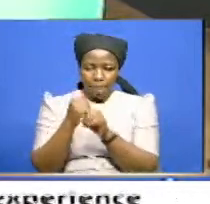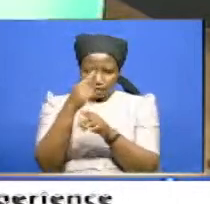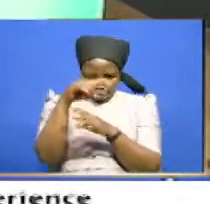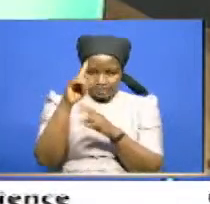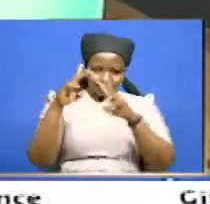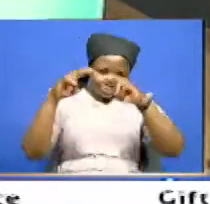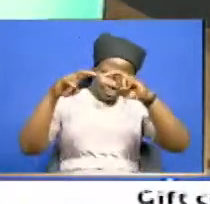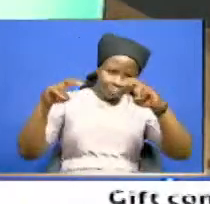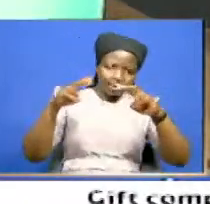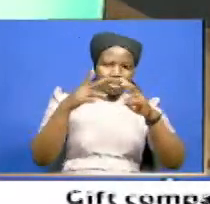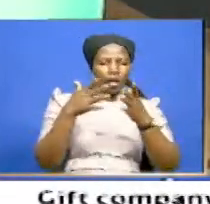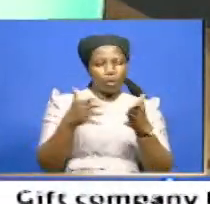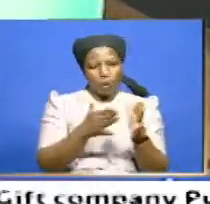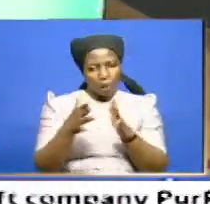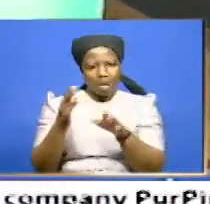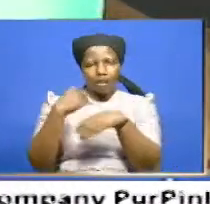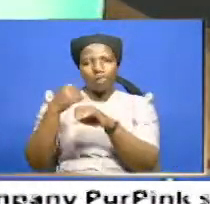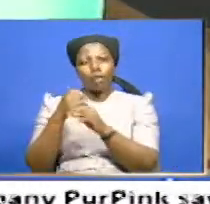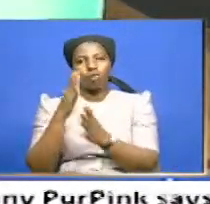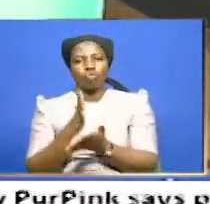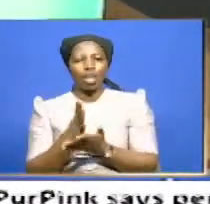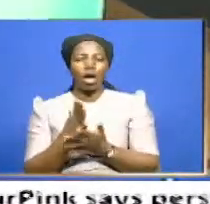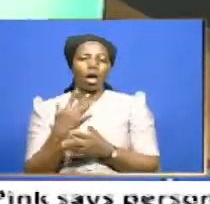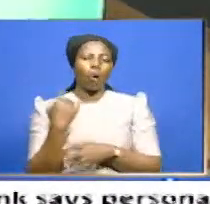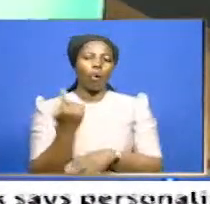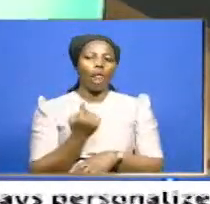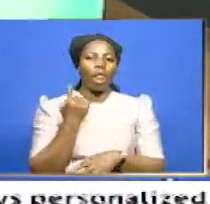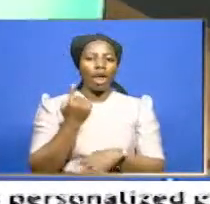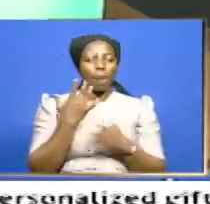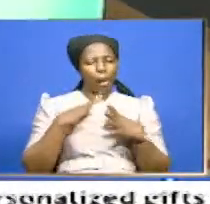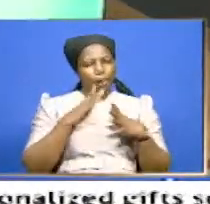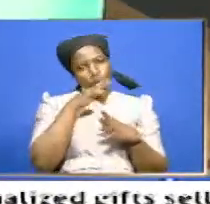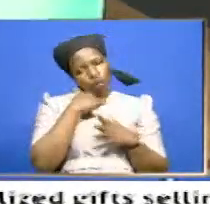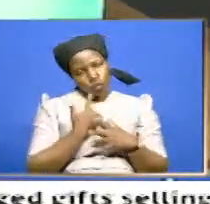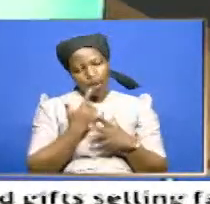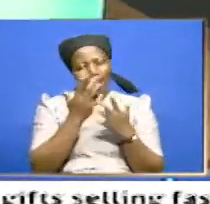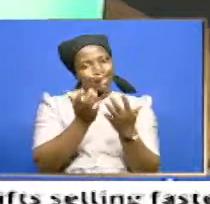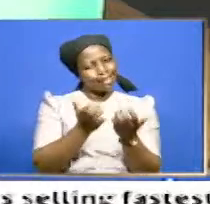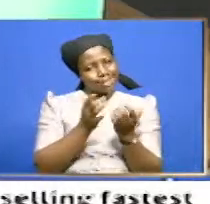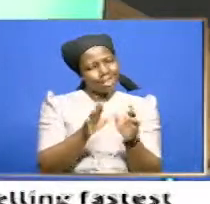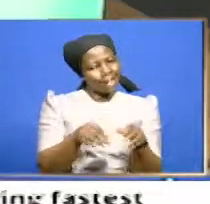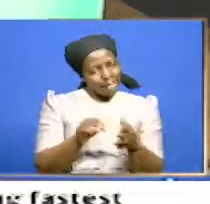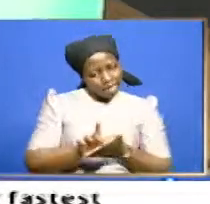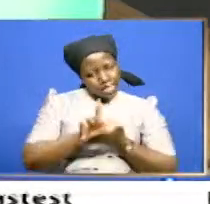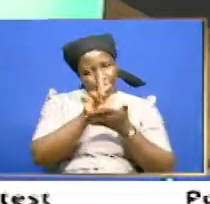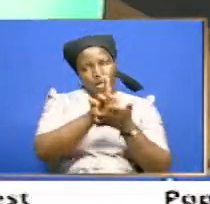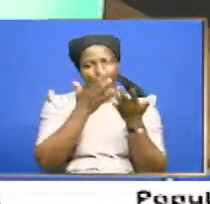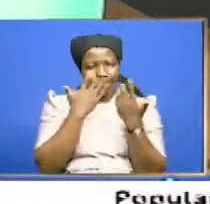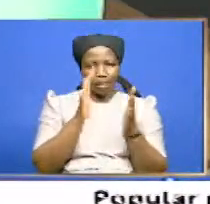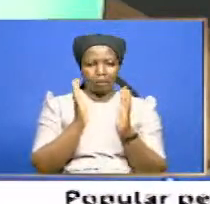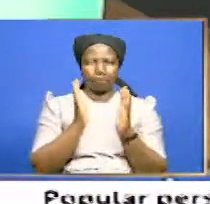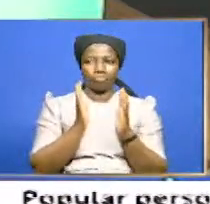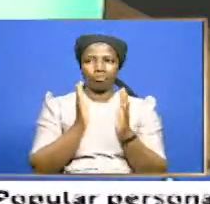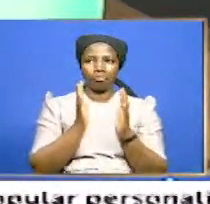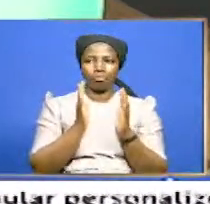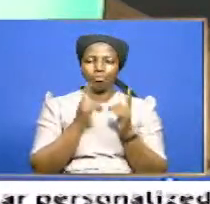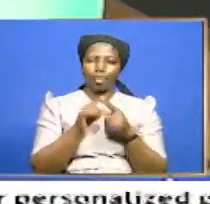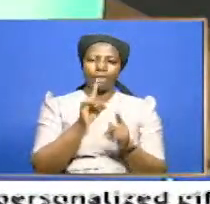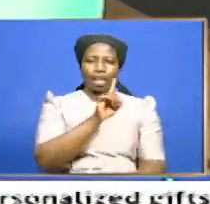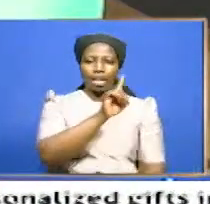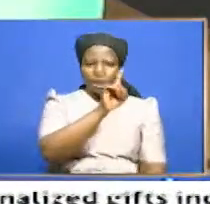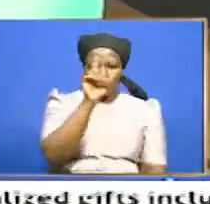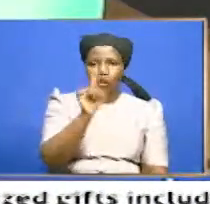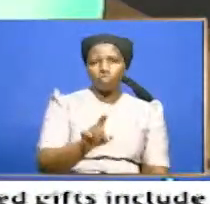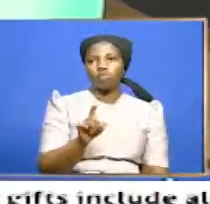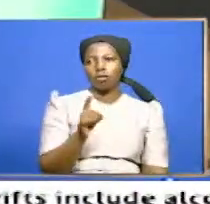mechanisms, to ensure that only deserving cases, are given loans. But the question that has